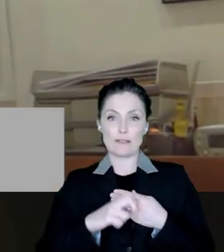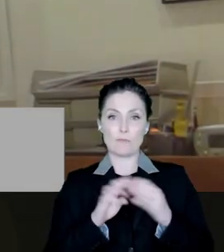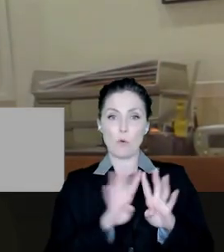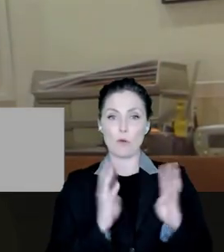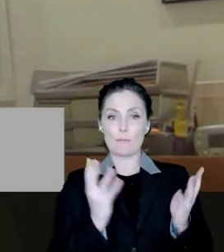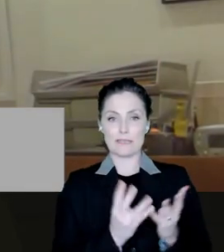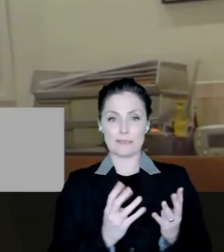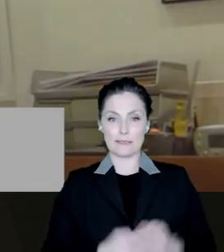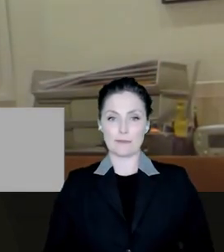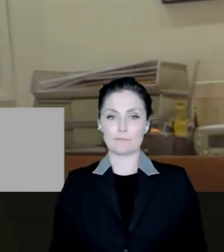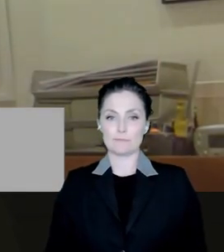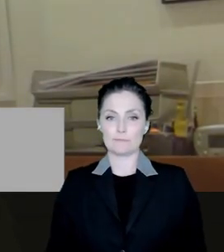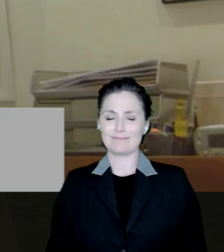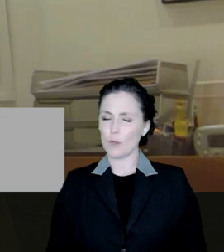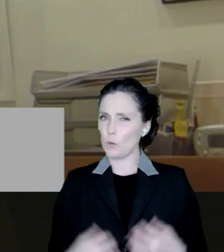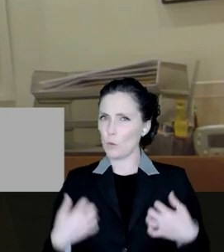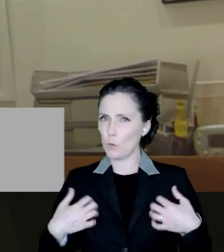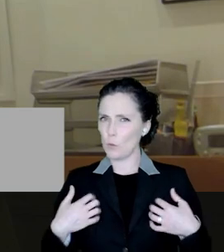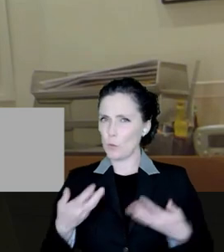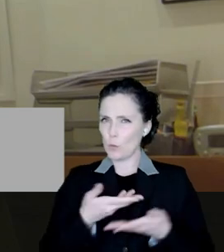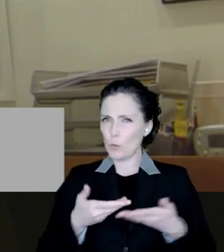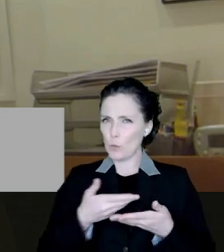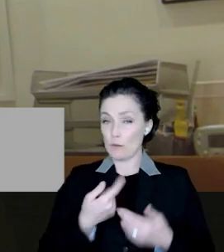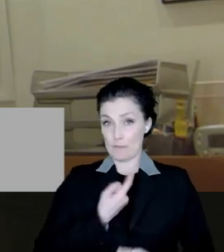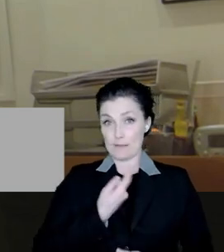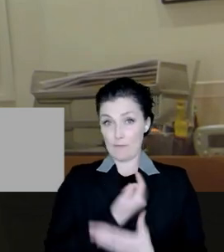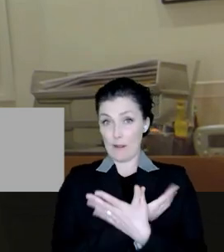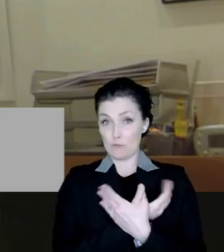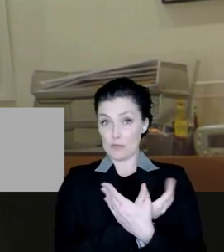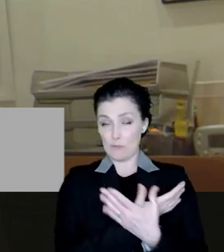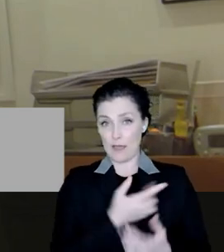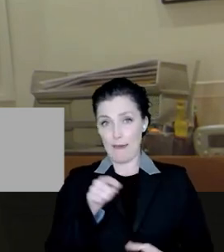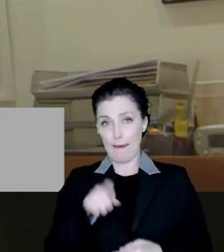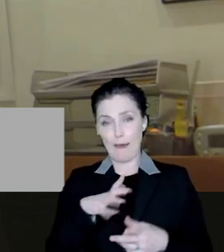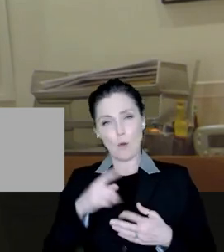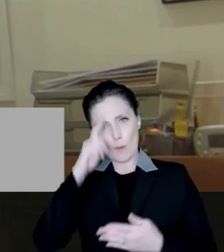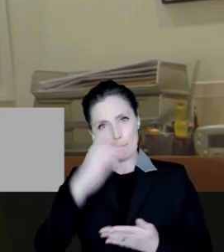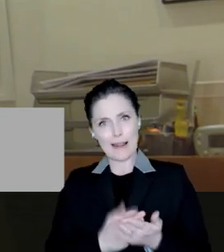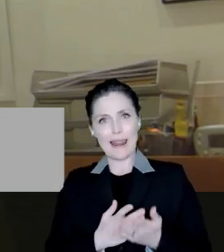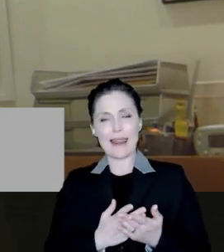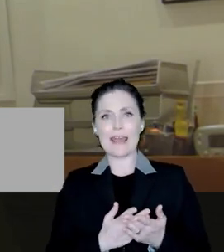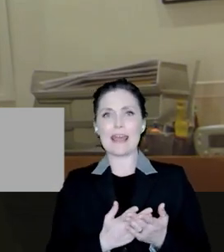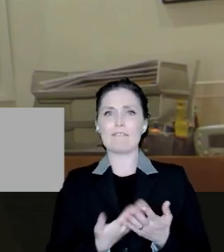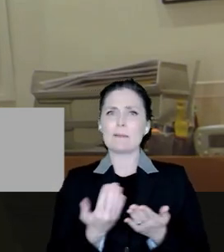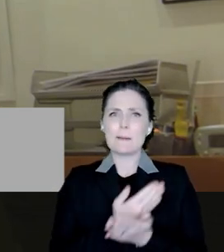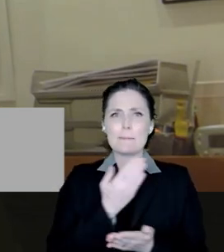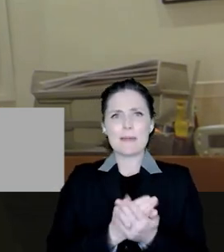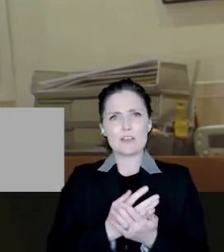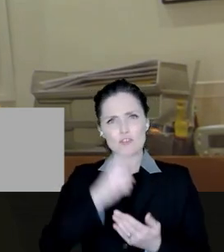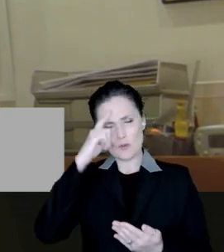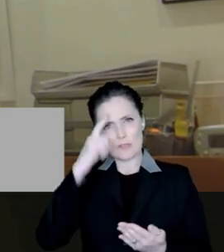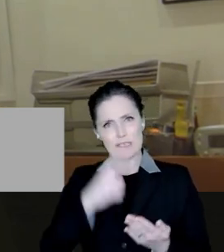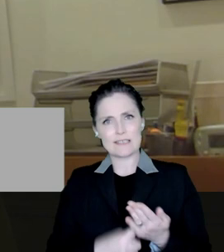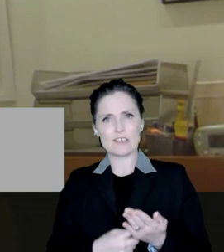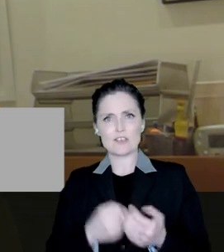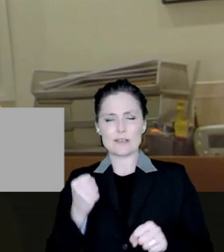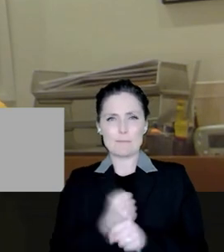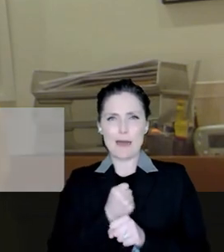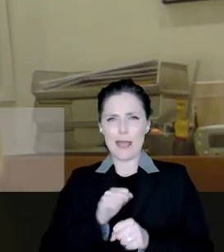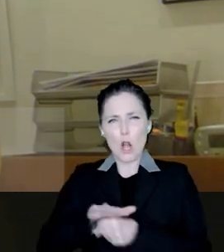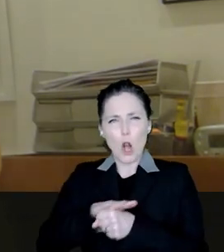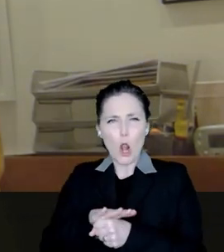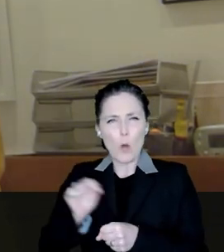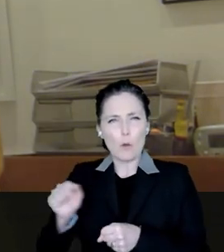this discussion. I'm a Liberal Democrat, and Liberal Democrats believe in devolution, making sure decisions are made at the right level. And that means if